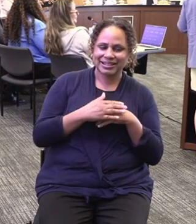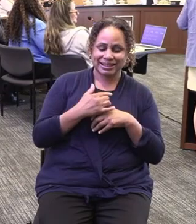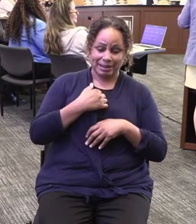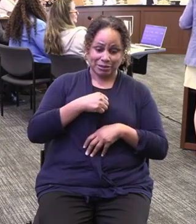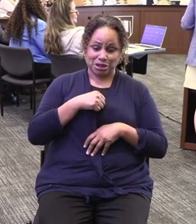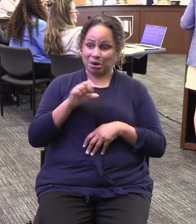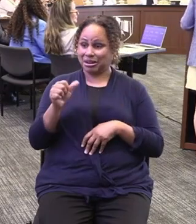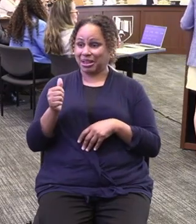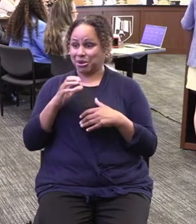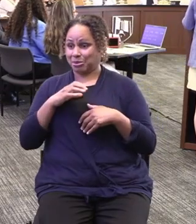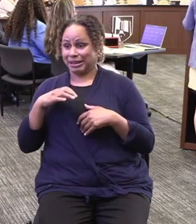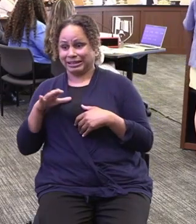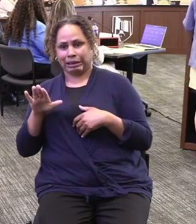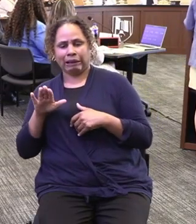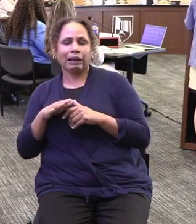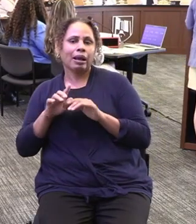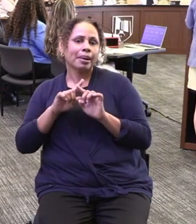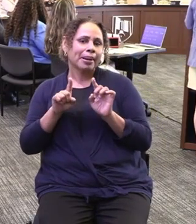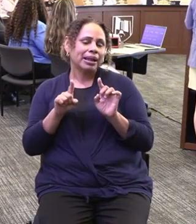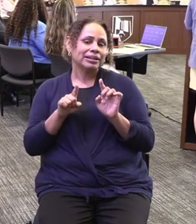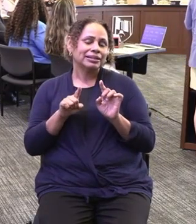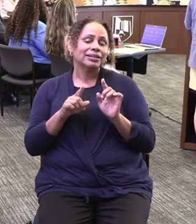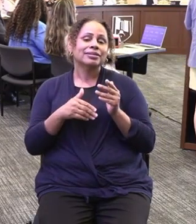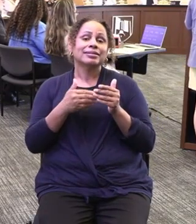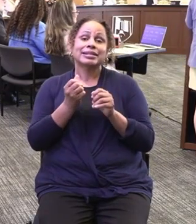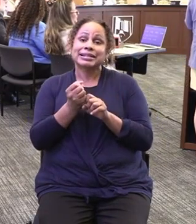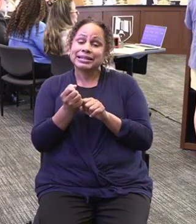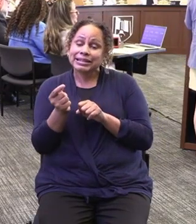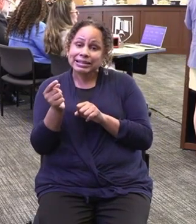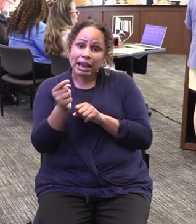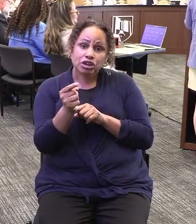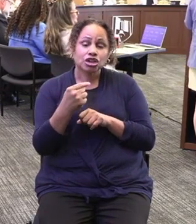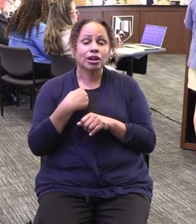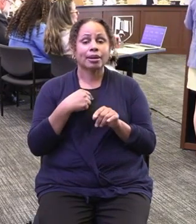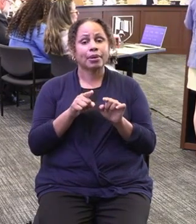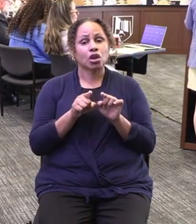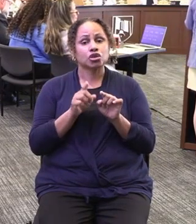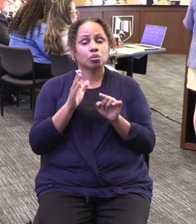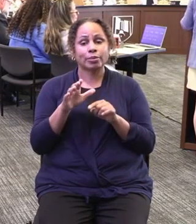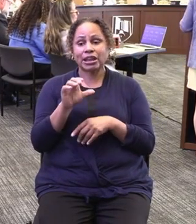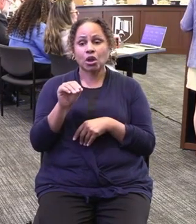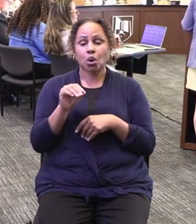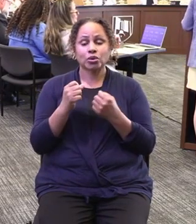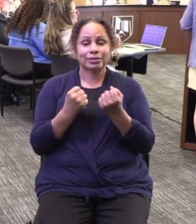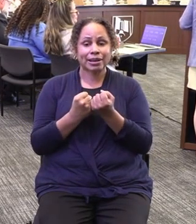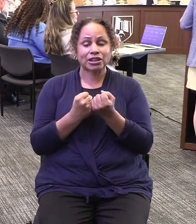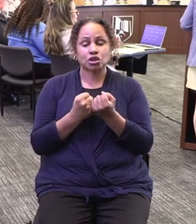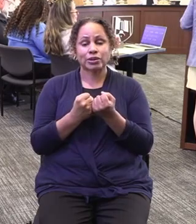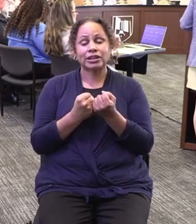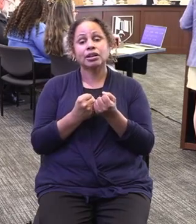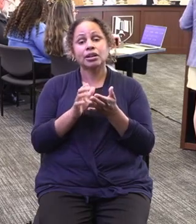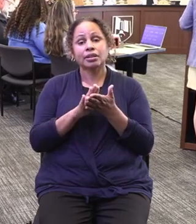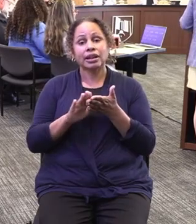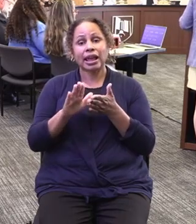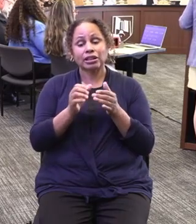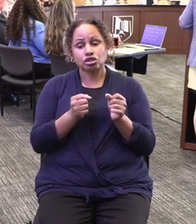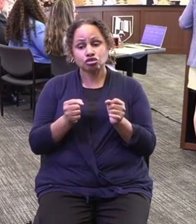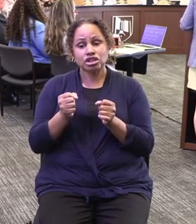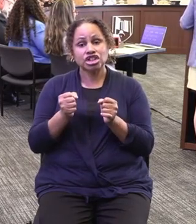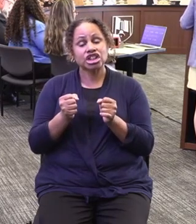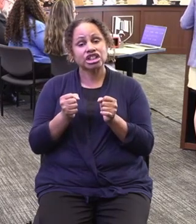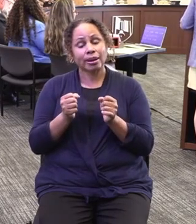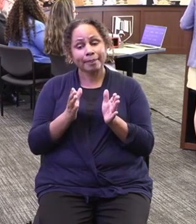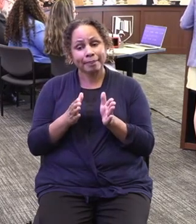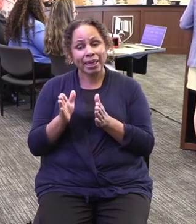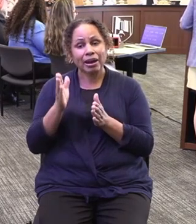everyone else. But this next year, I'm also going to be co-sponsoring the college's strategic plan because